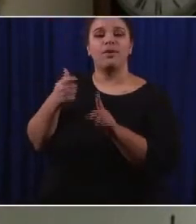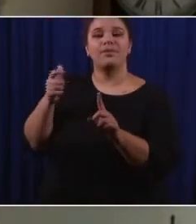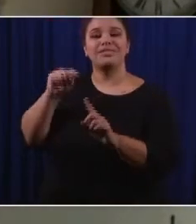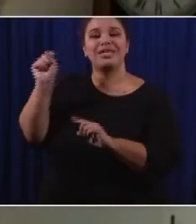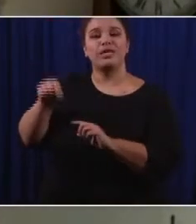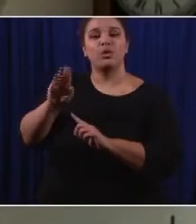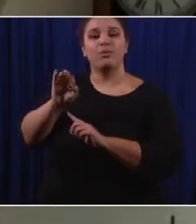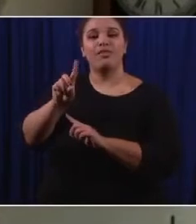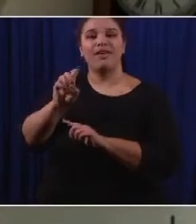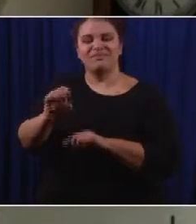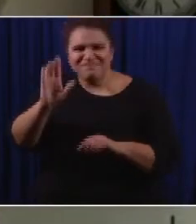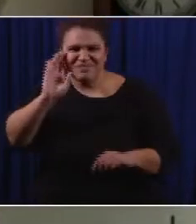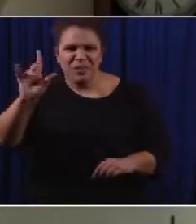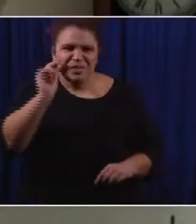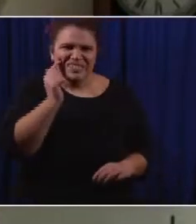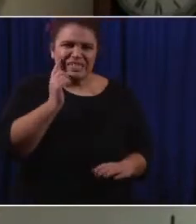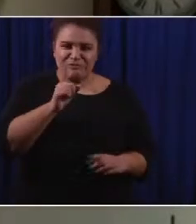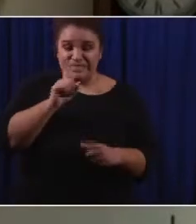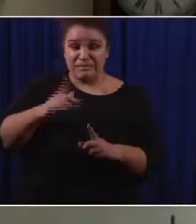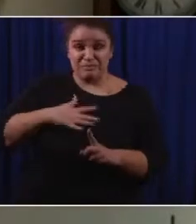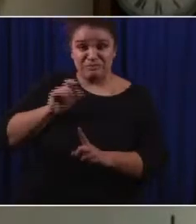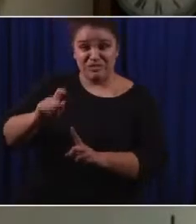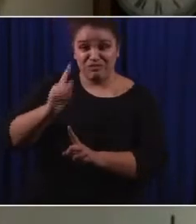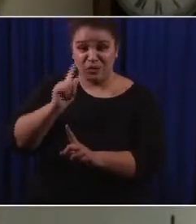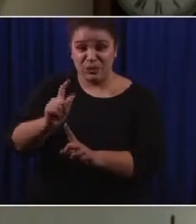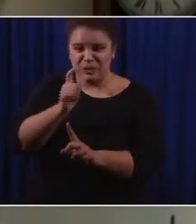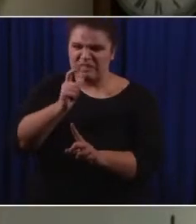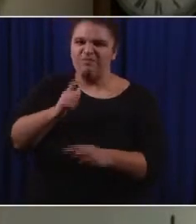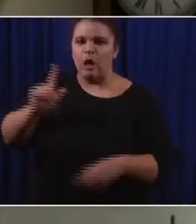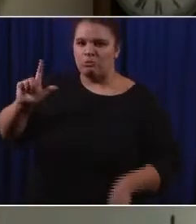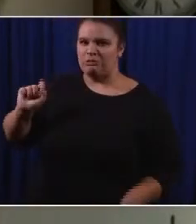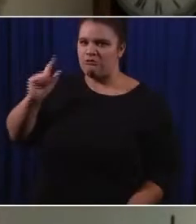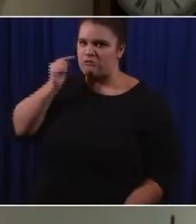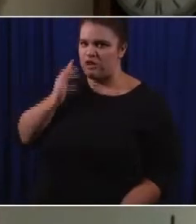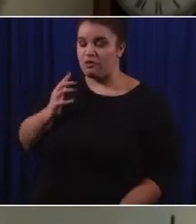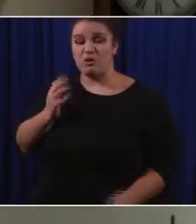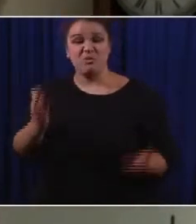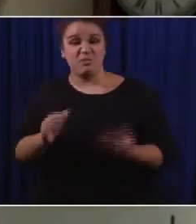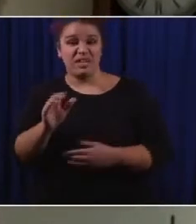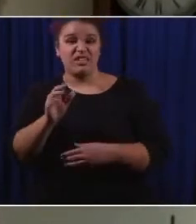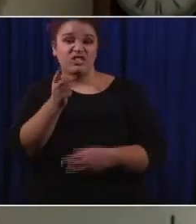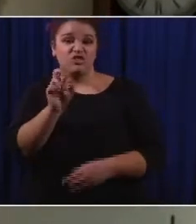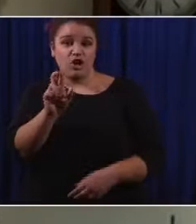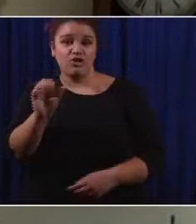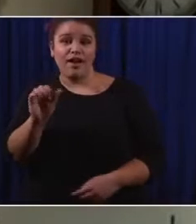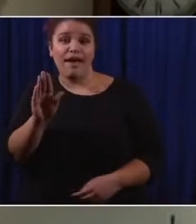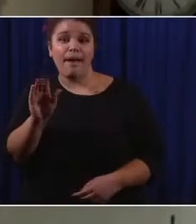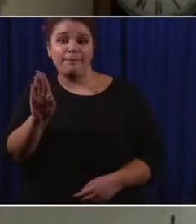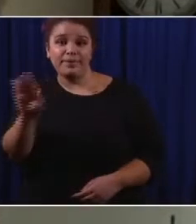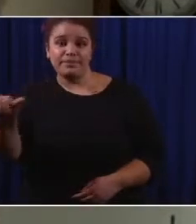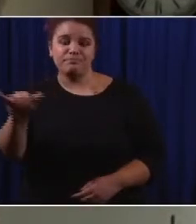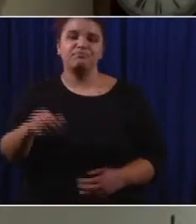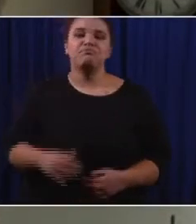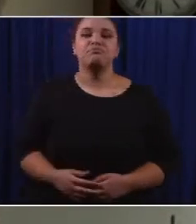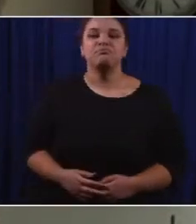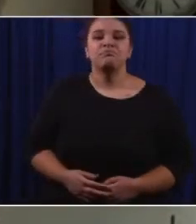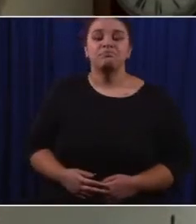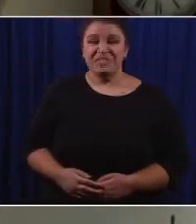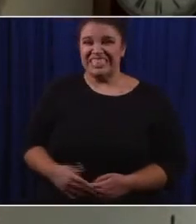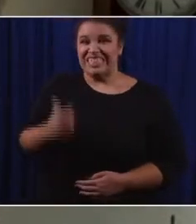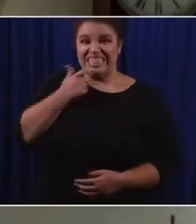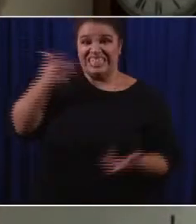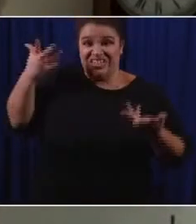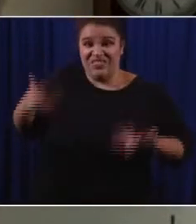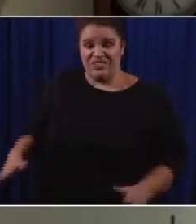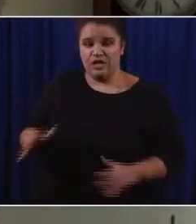this question is probably for the Lieutenant Governor or for Abby. Now that we have this information from the prevalence study, is there